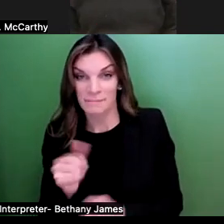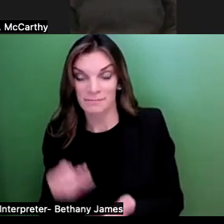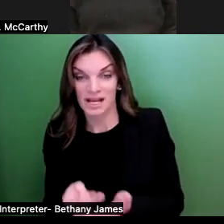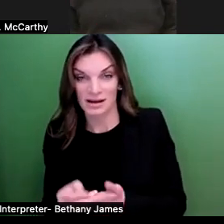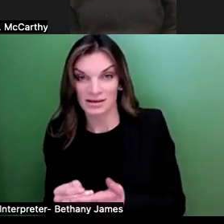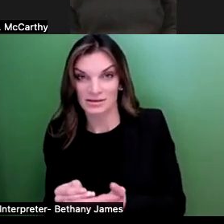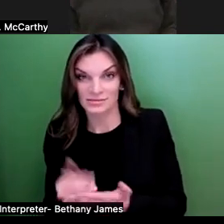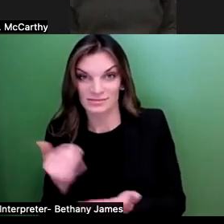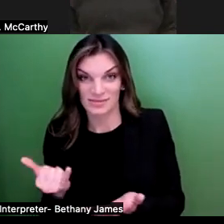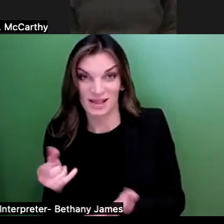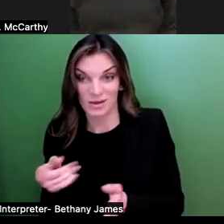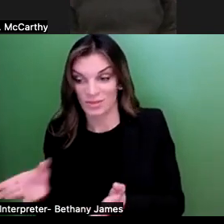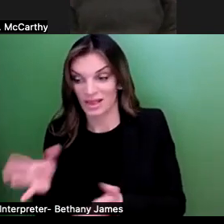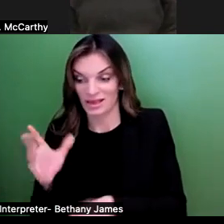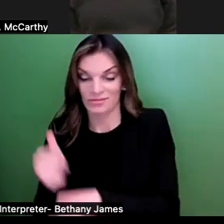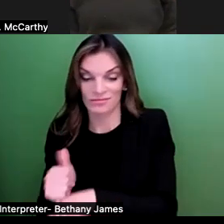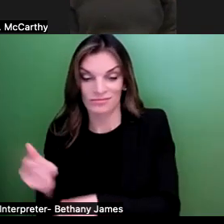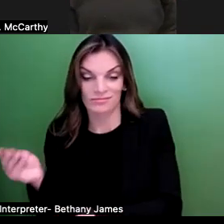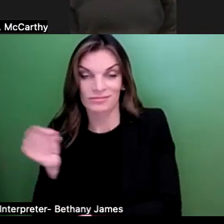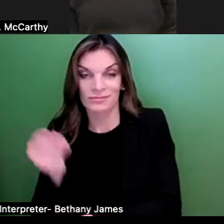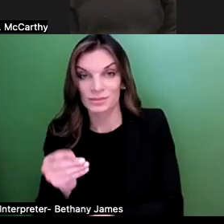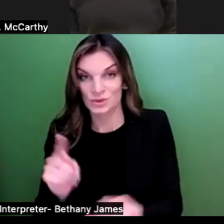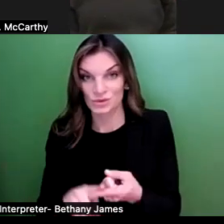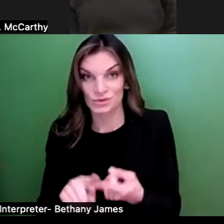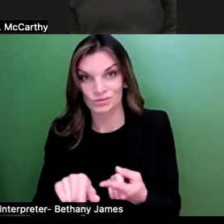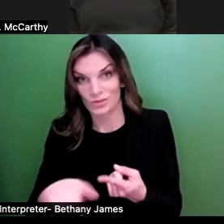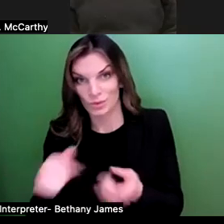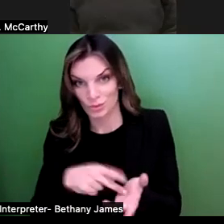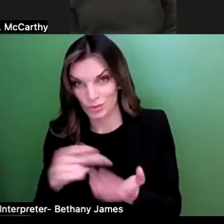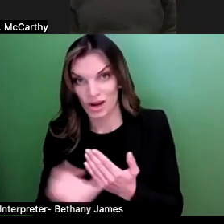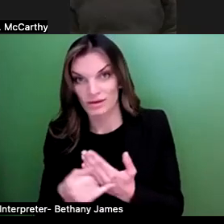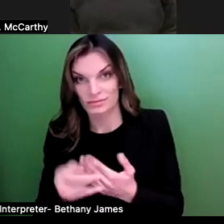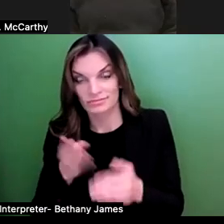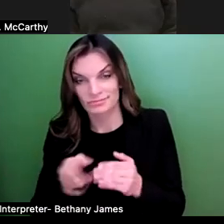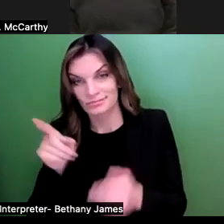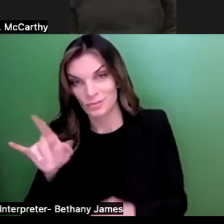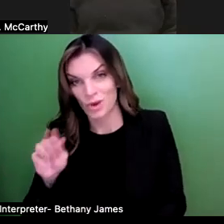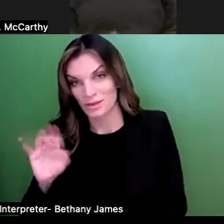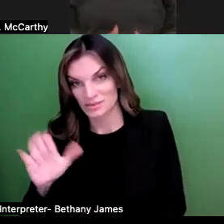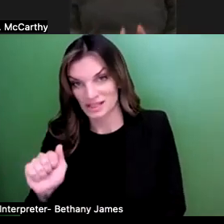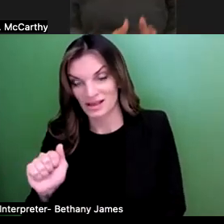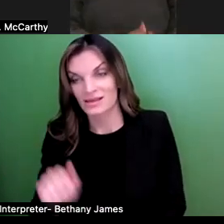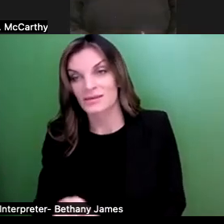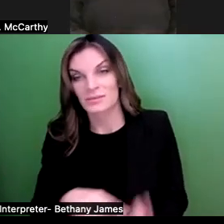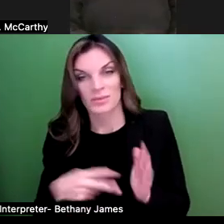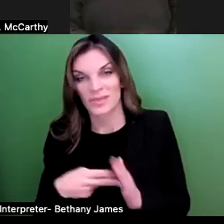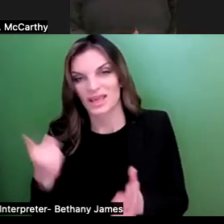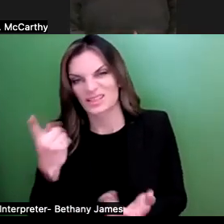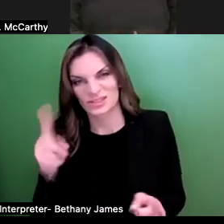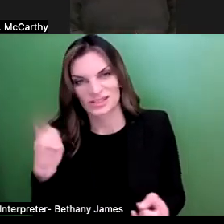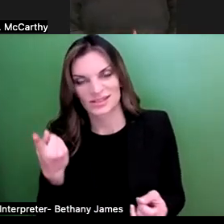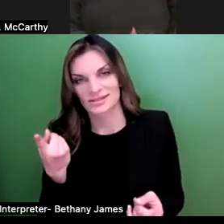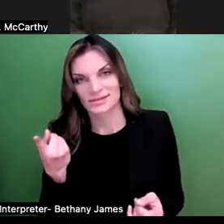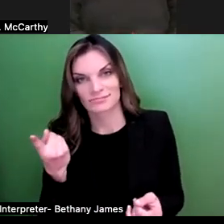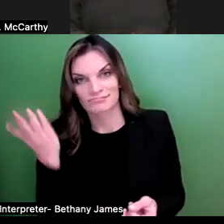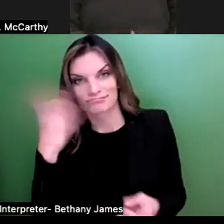or earmarked towards the project that's being completed over at the YMCA. So they basically sold an